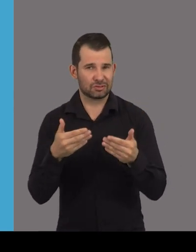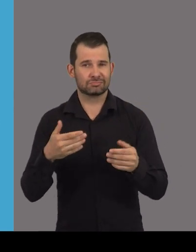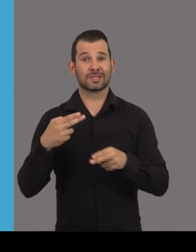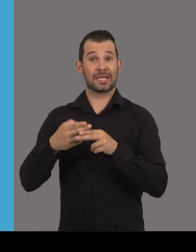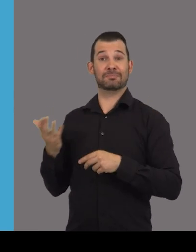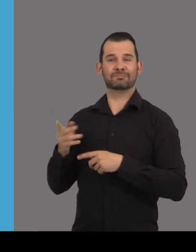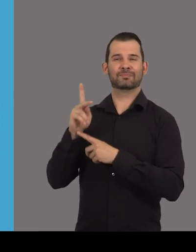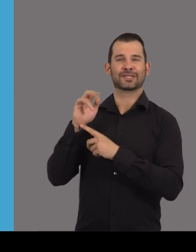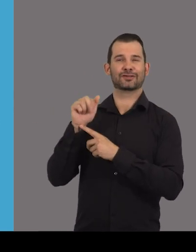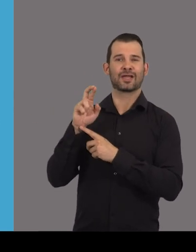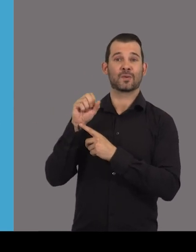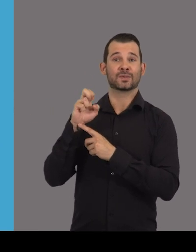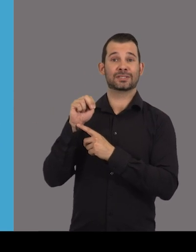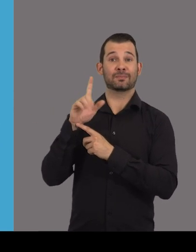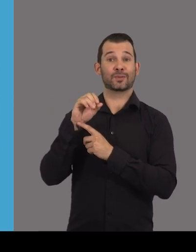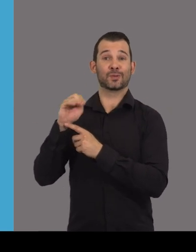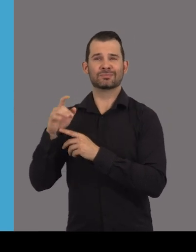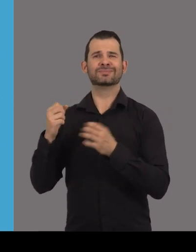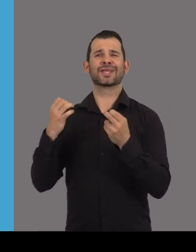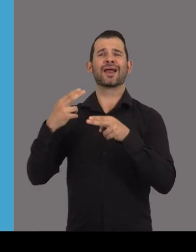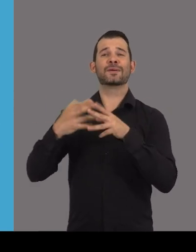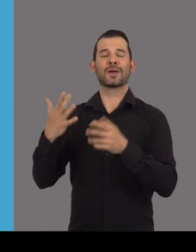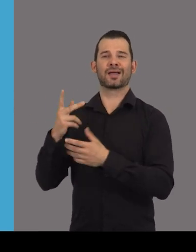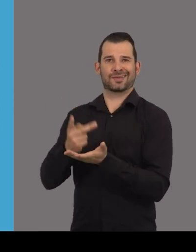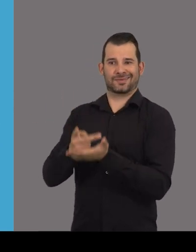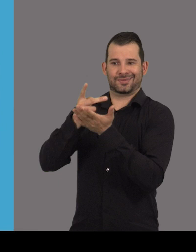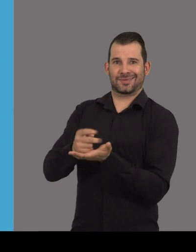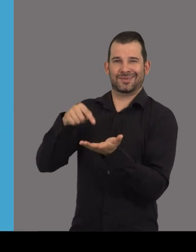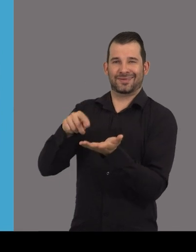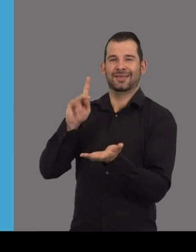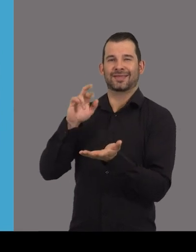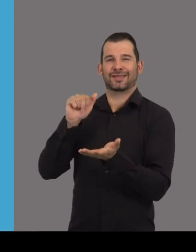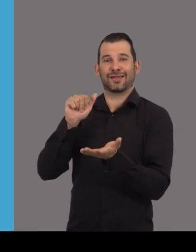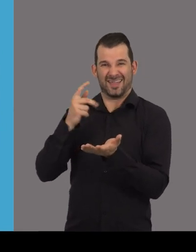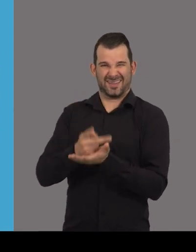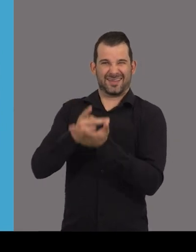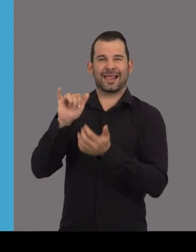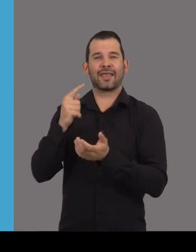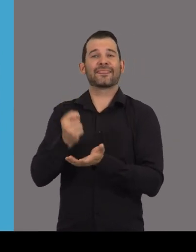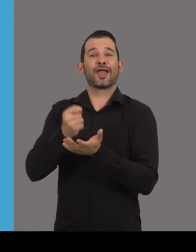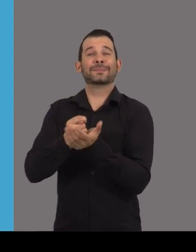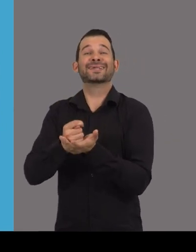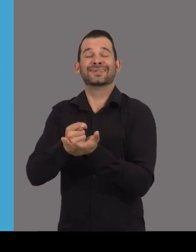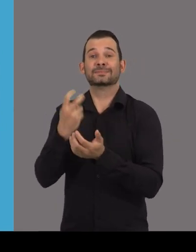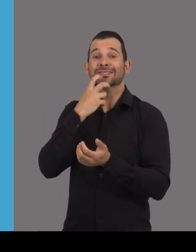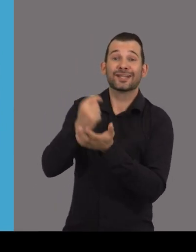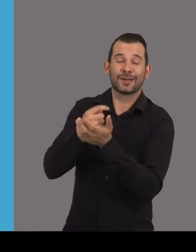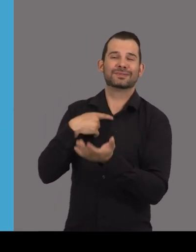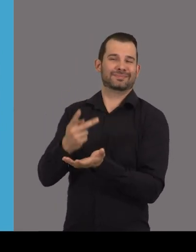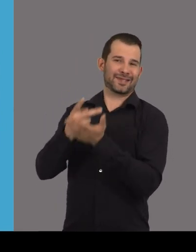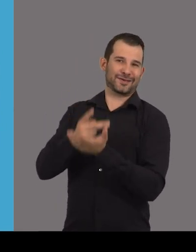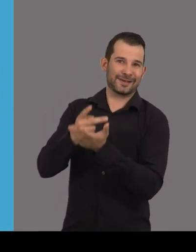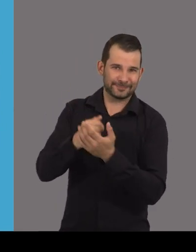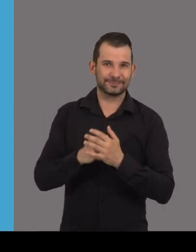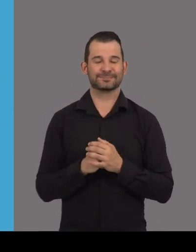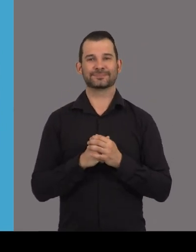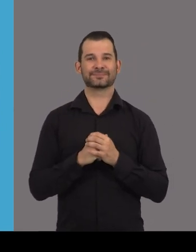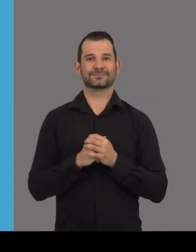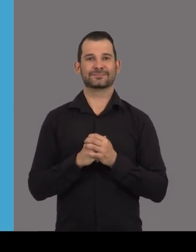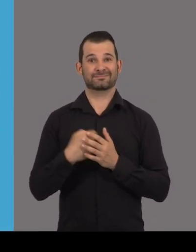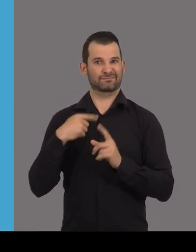Just a quick introduction, my name is Kira Rosenbloom, and my sign name is a K on the hand moving upwards, similarly to the sign for therapy, like speech